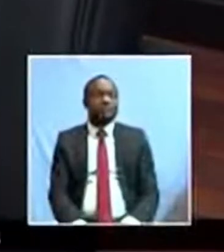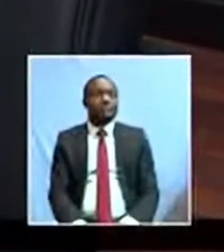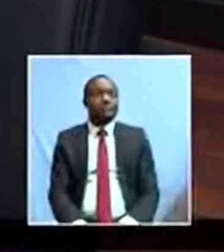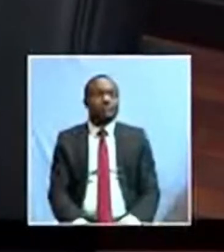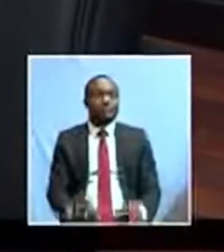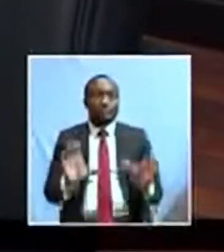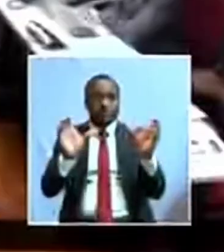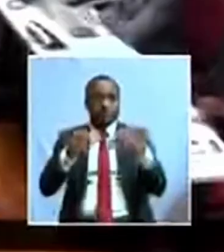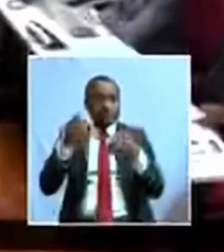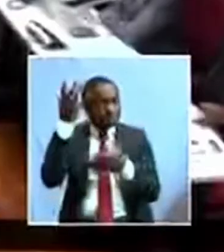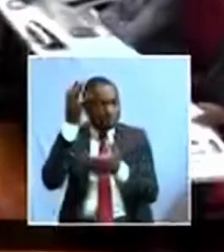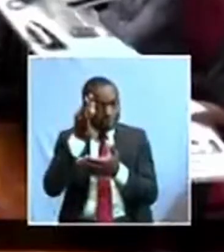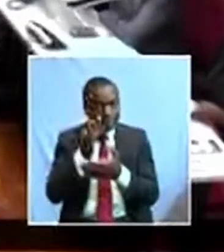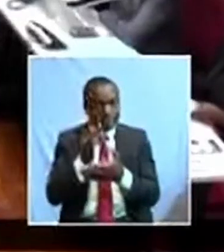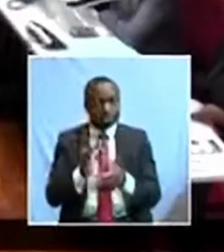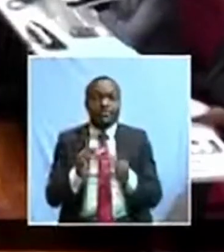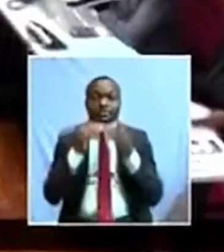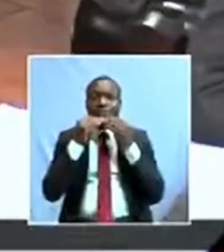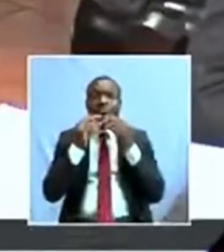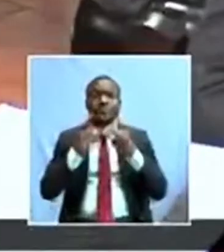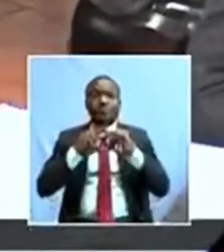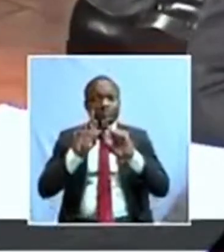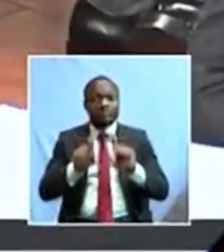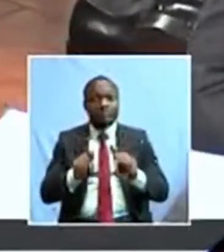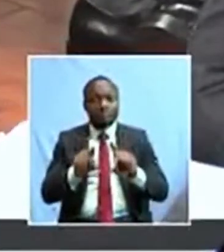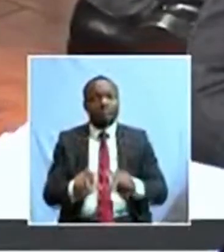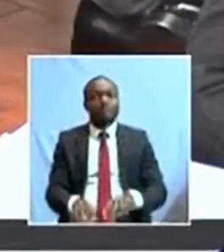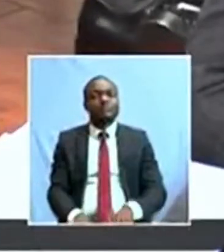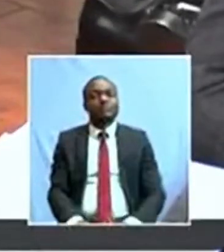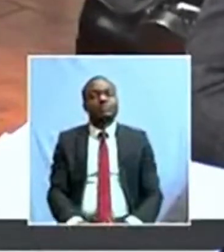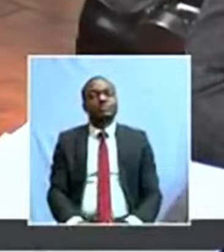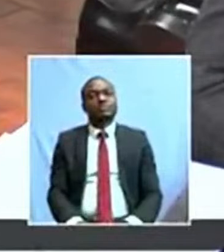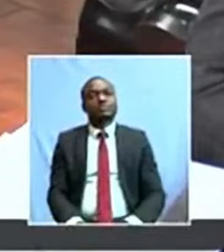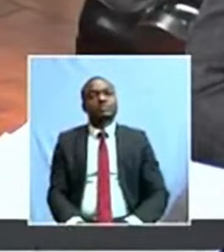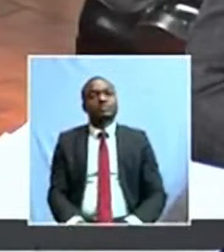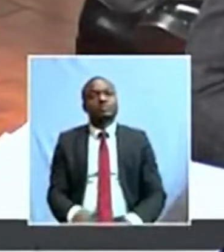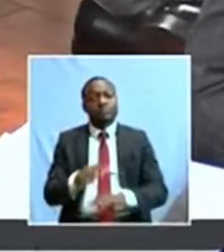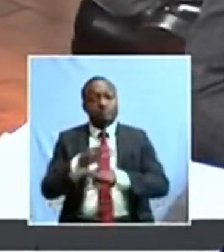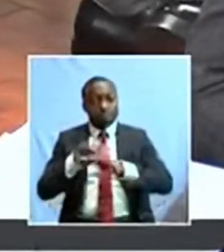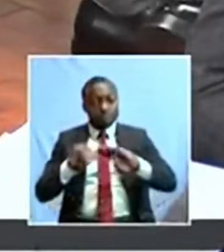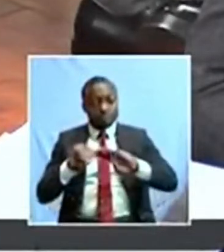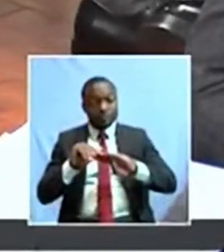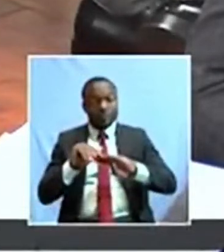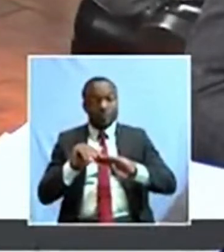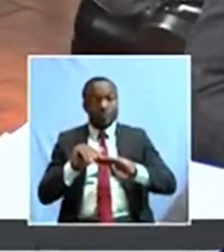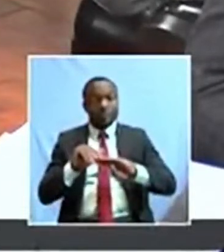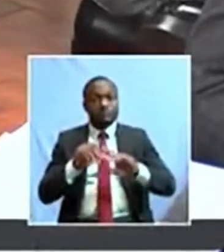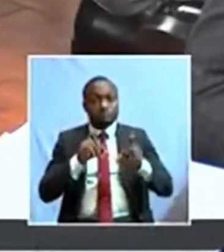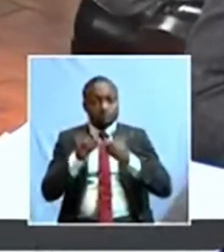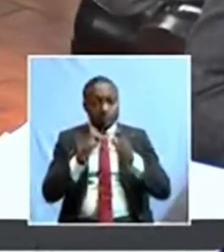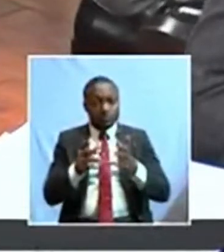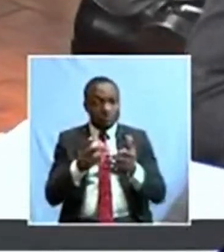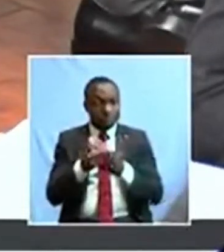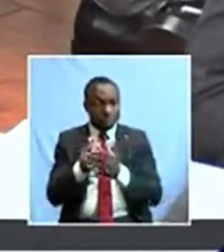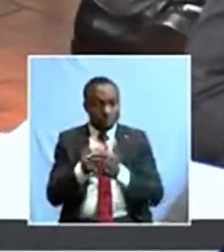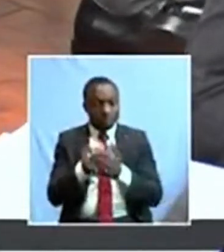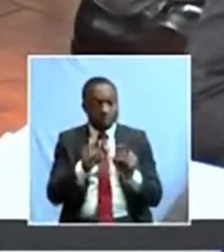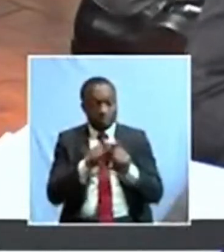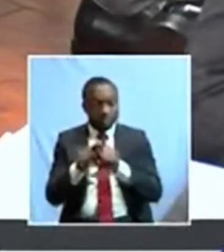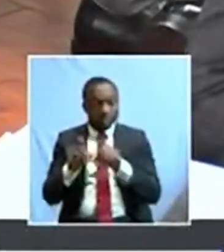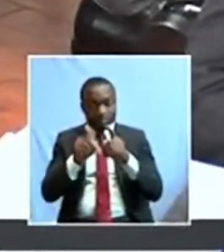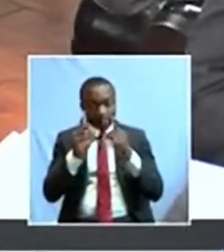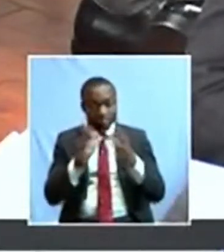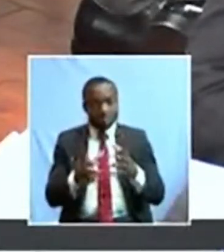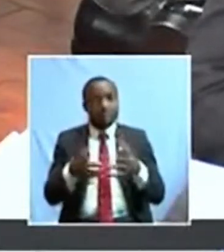Company Secretary. Thank you so much, Chair. I'll call upon the Director of Finance and also the Director